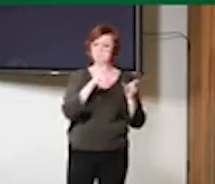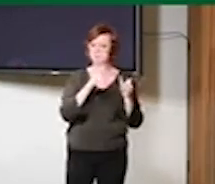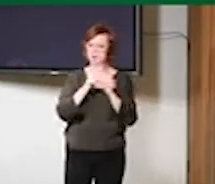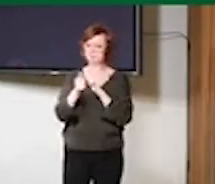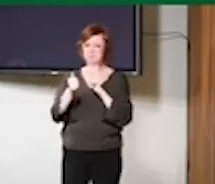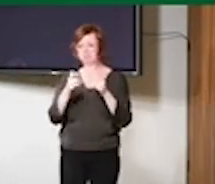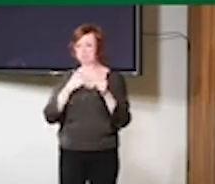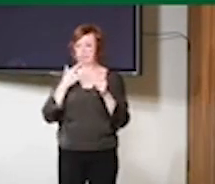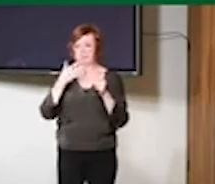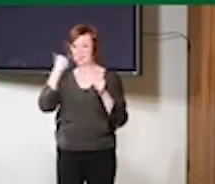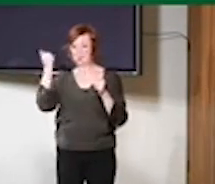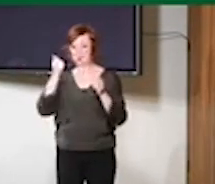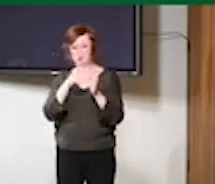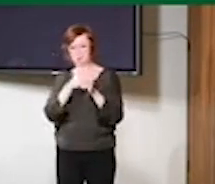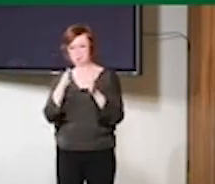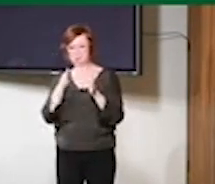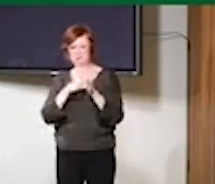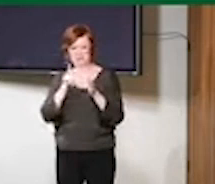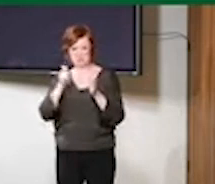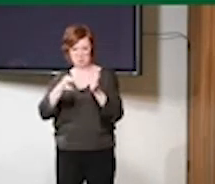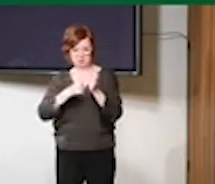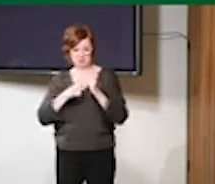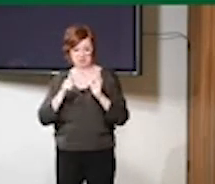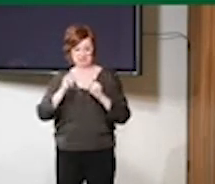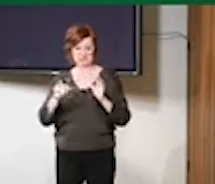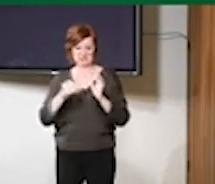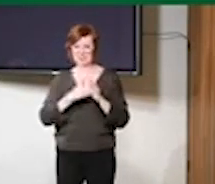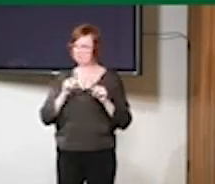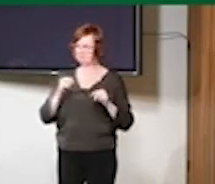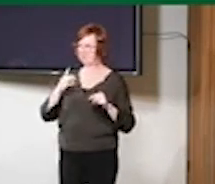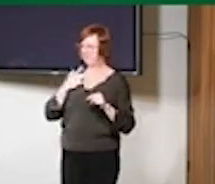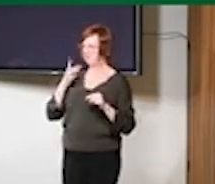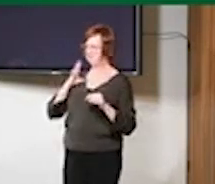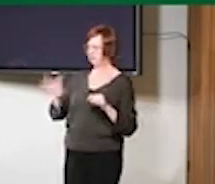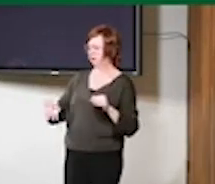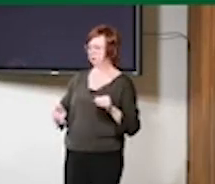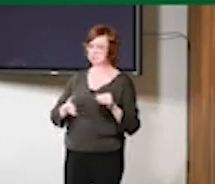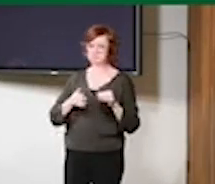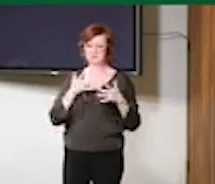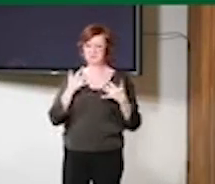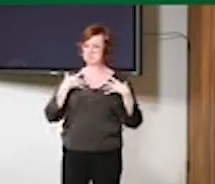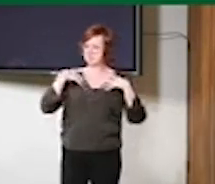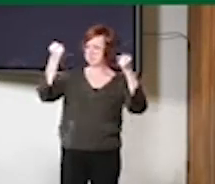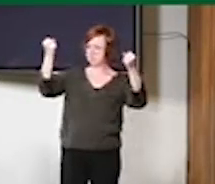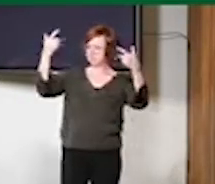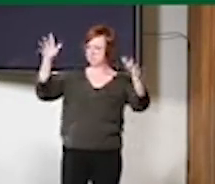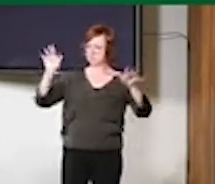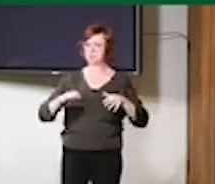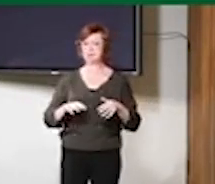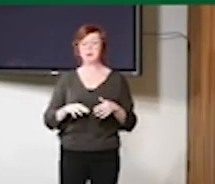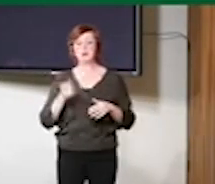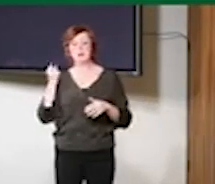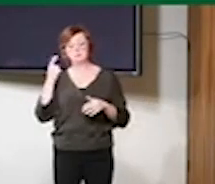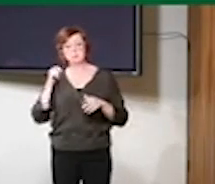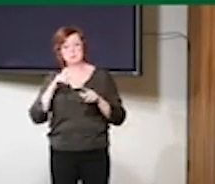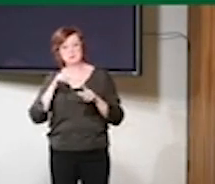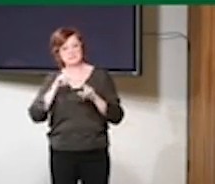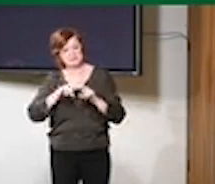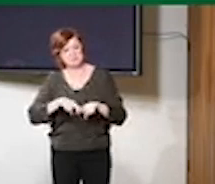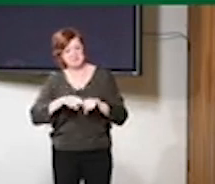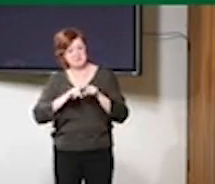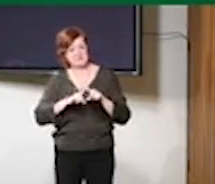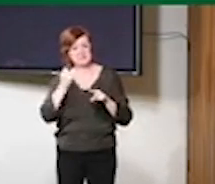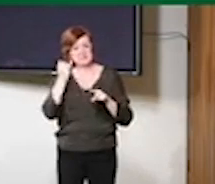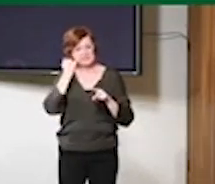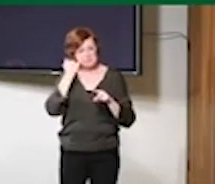health assessment and may not require swabbing. There may be different rules that may apply for healthcare workers, especially if they